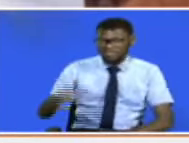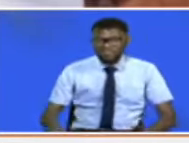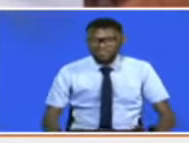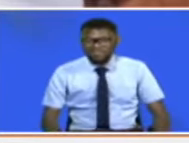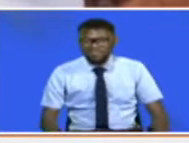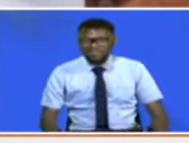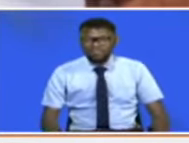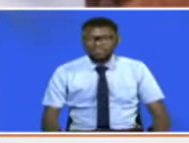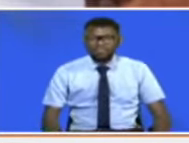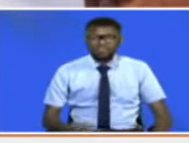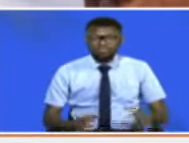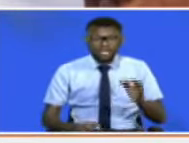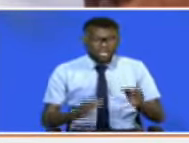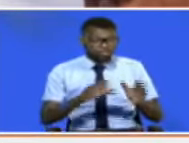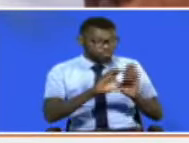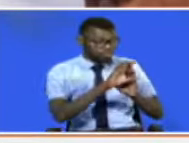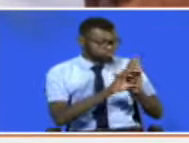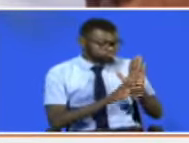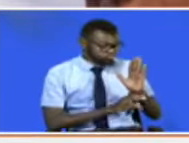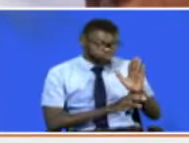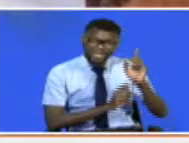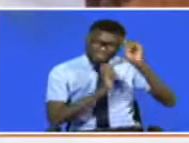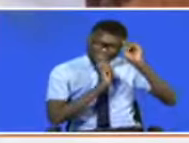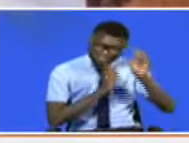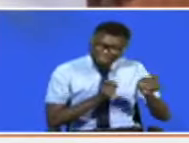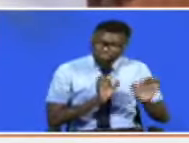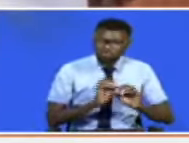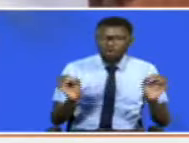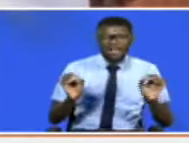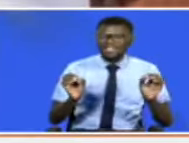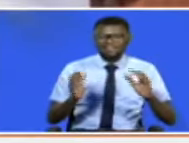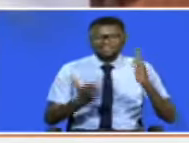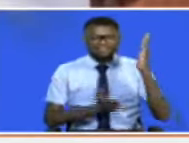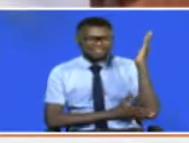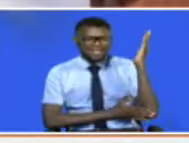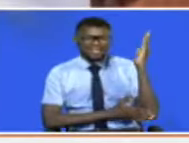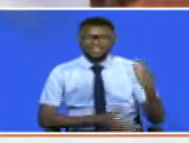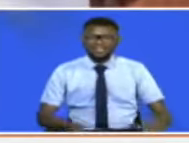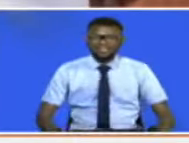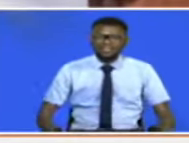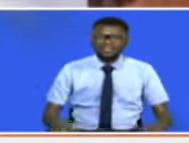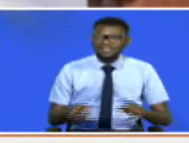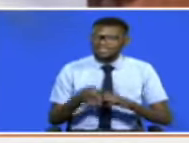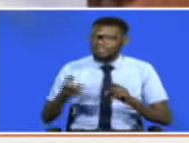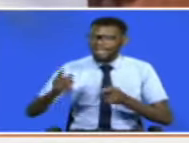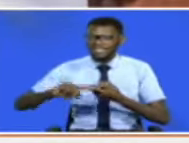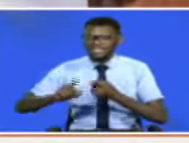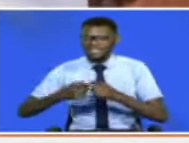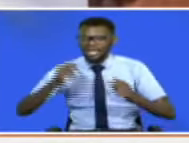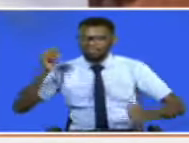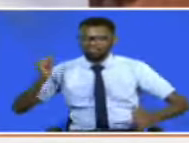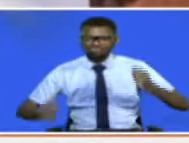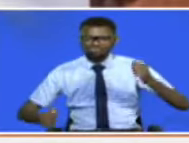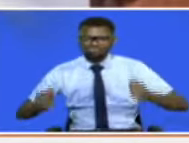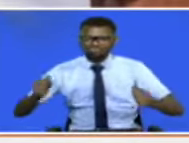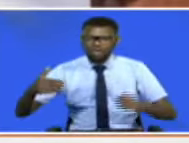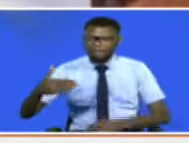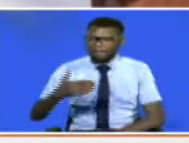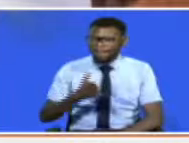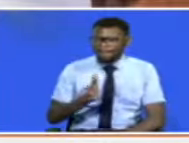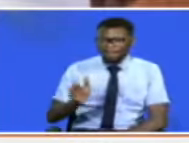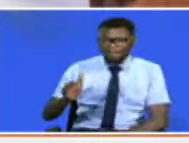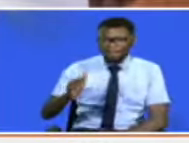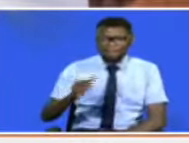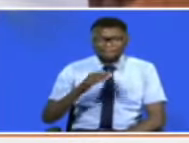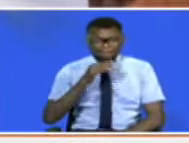the constitution, then we are living in very dangerous times. Even if it was the Occupy Stanchart marathon, it was very clear what Bonnie said and put out there,